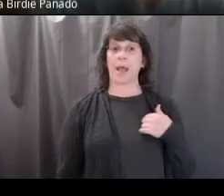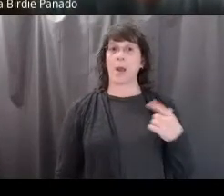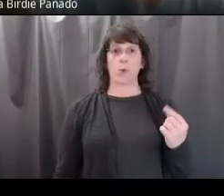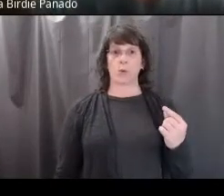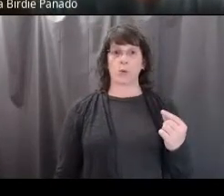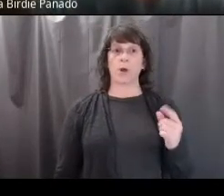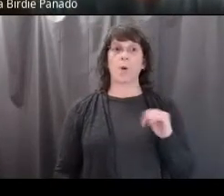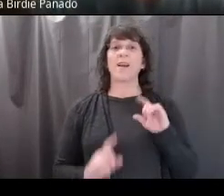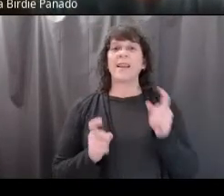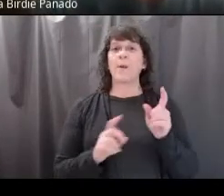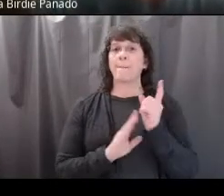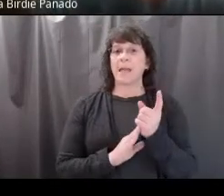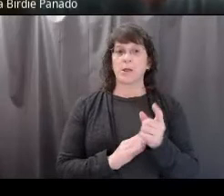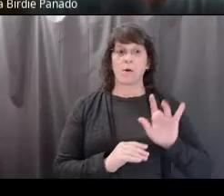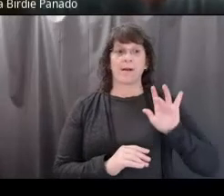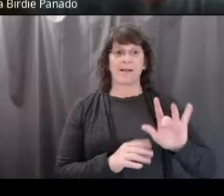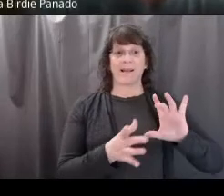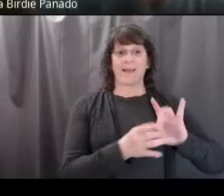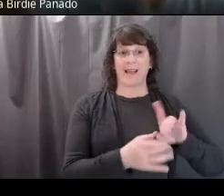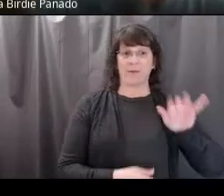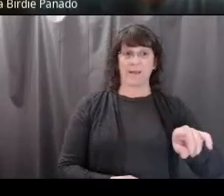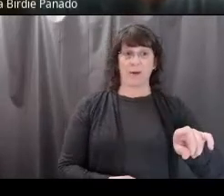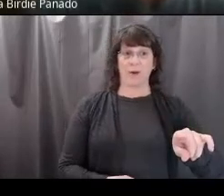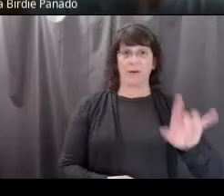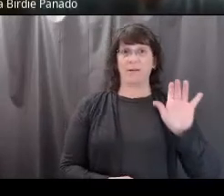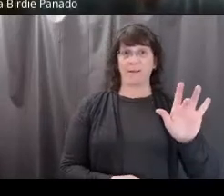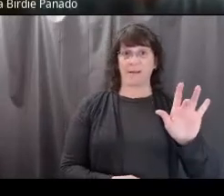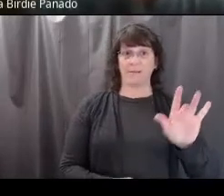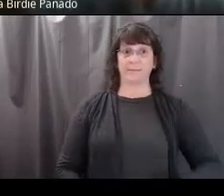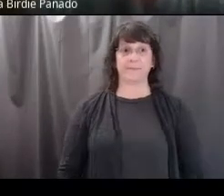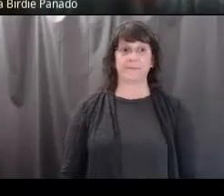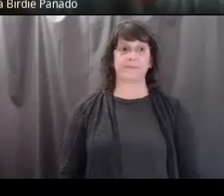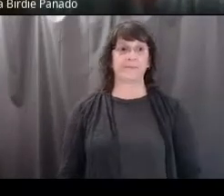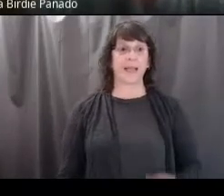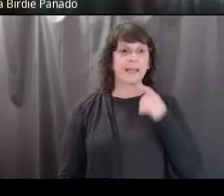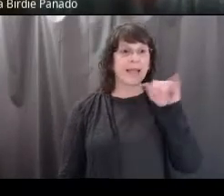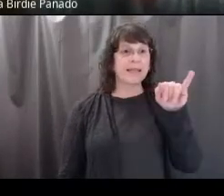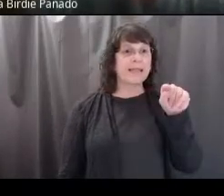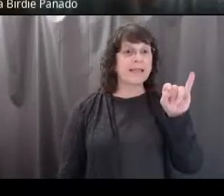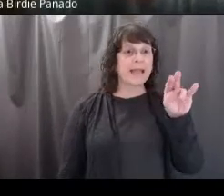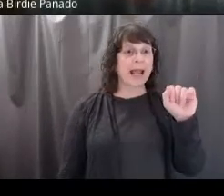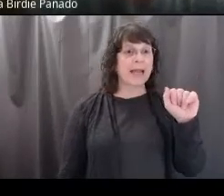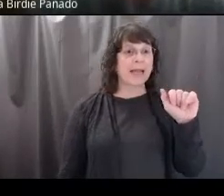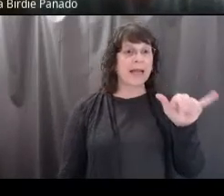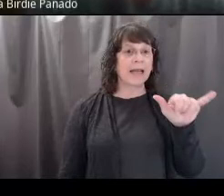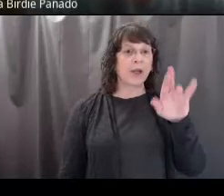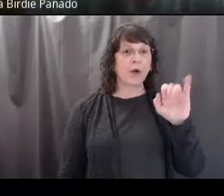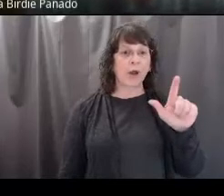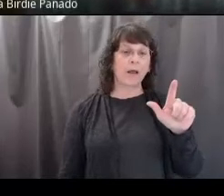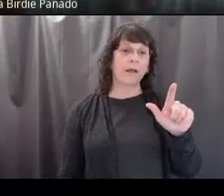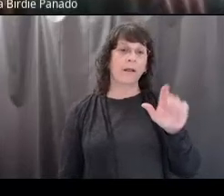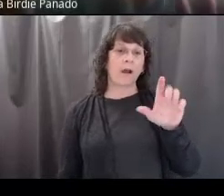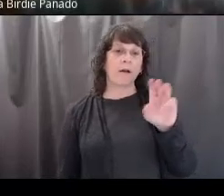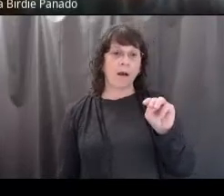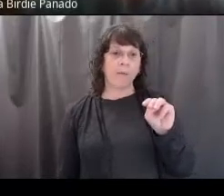give everybody a minute to click on this link right here, the one that says tinyurl.com